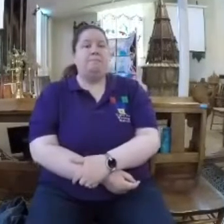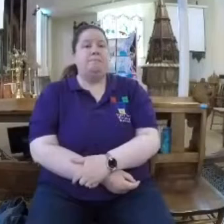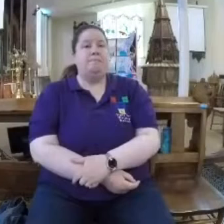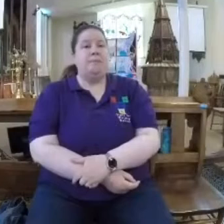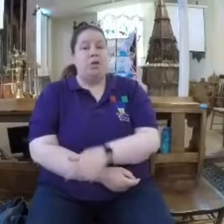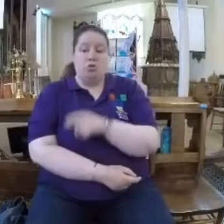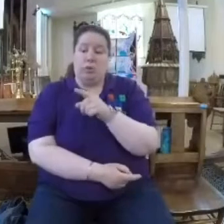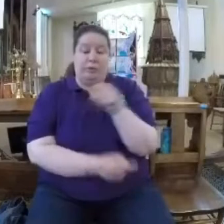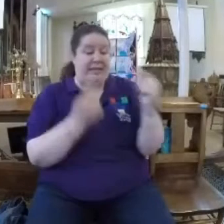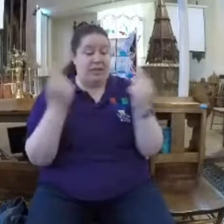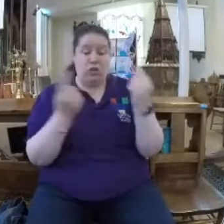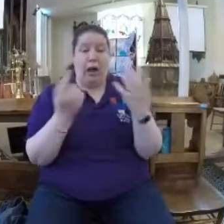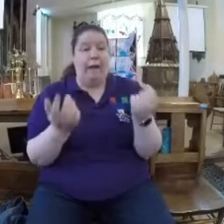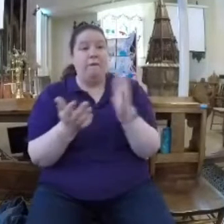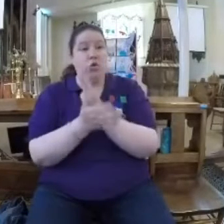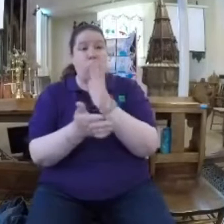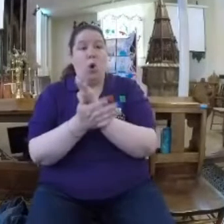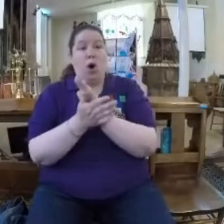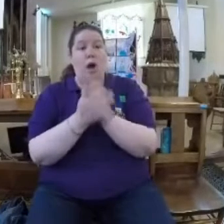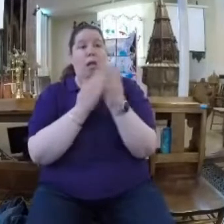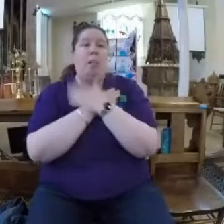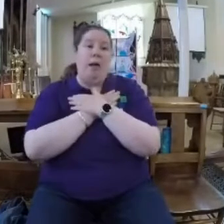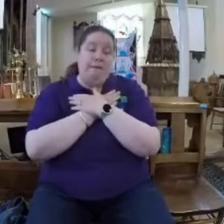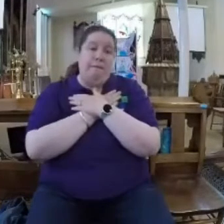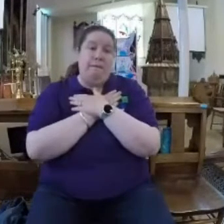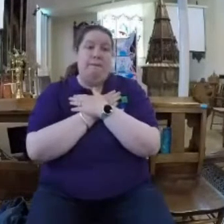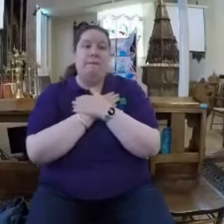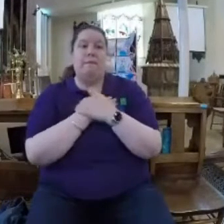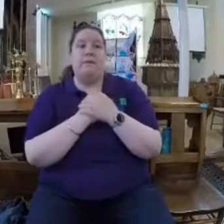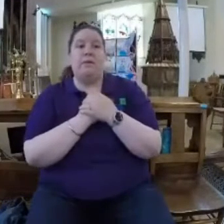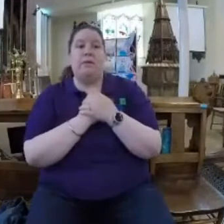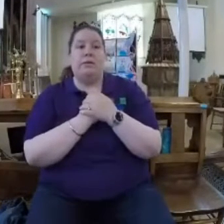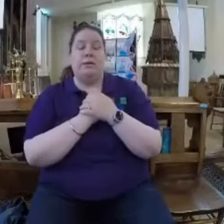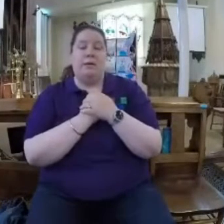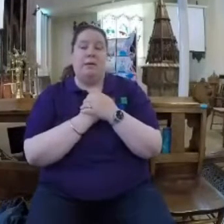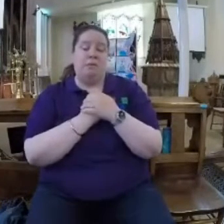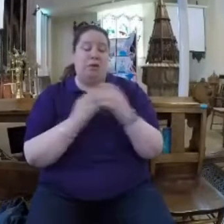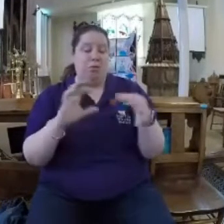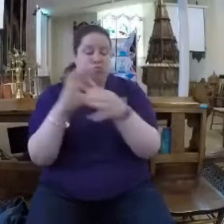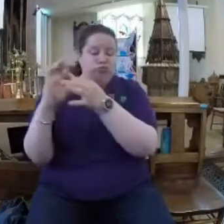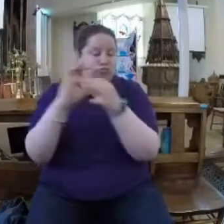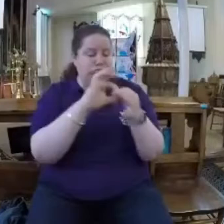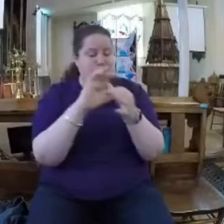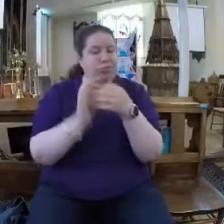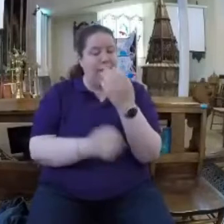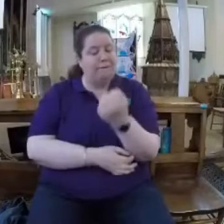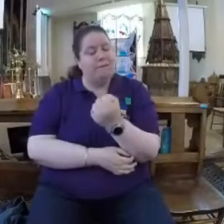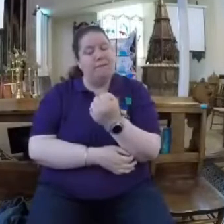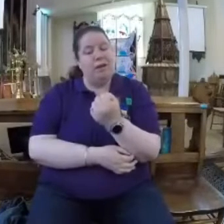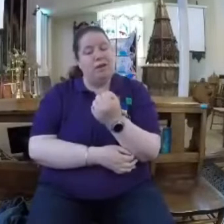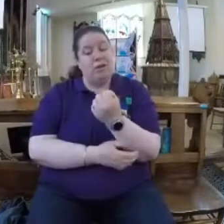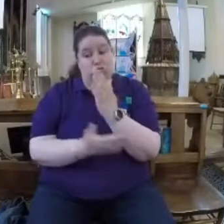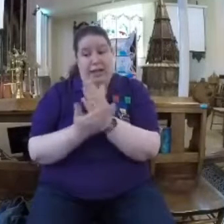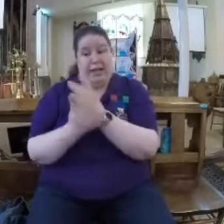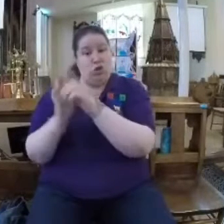joy and there's love for one another. You might call it reconciliation. There's reconciliation. Joseph, who had every right